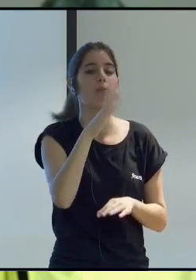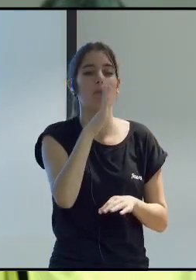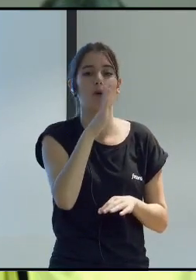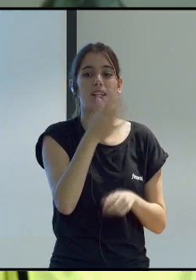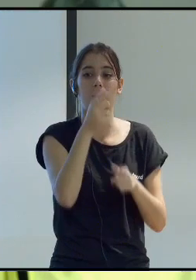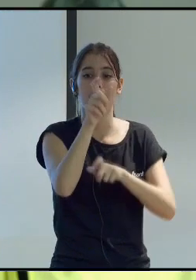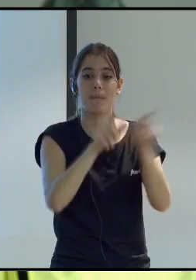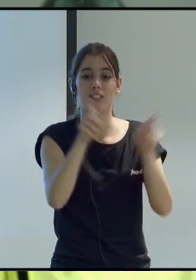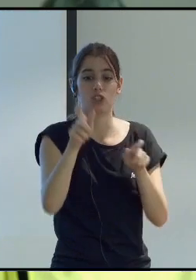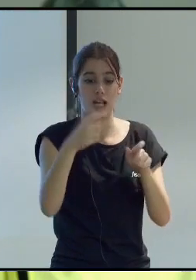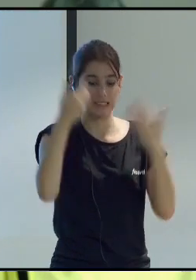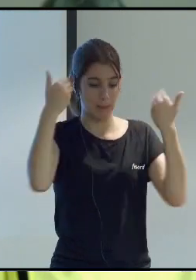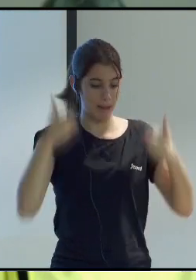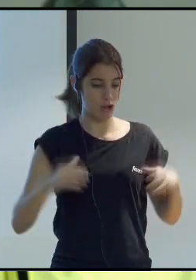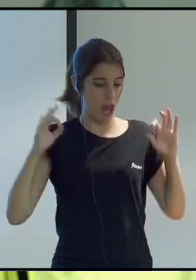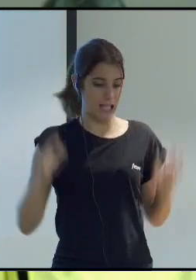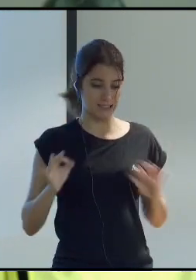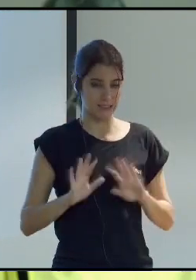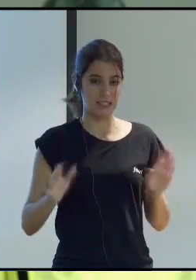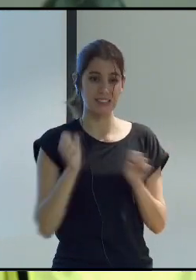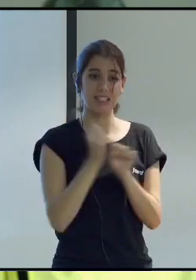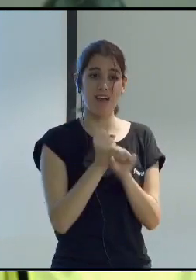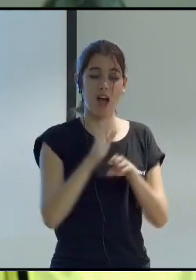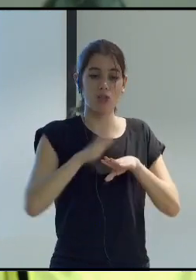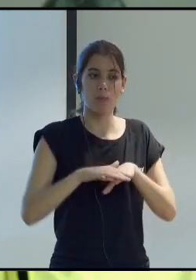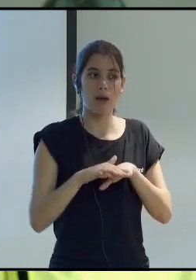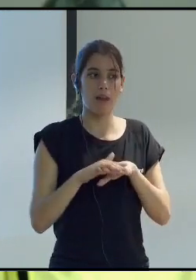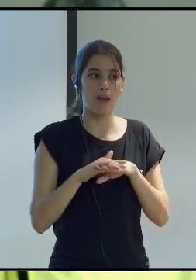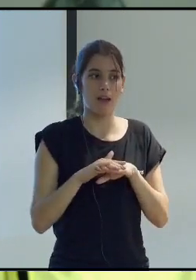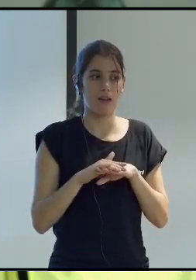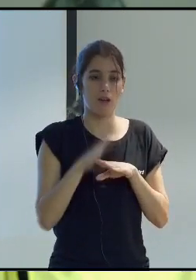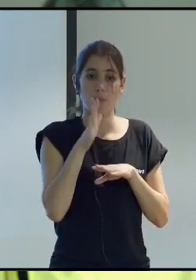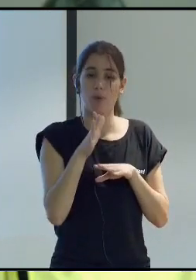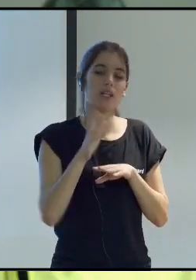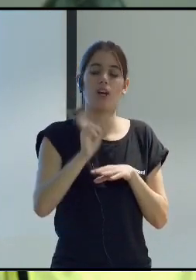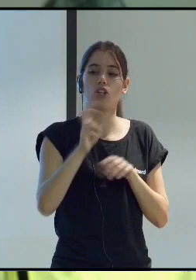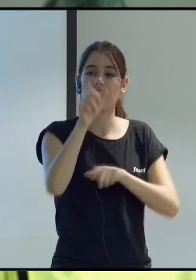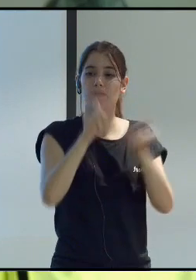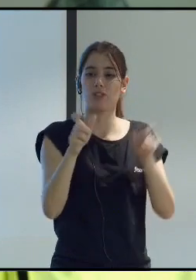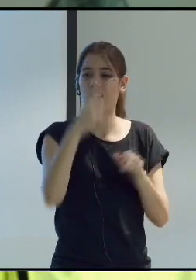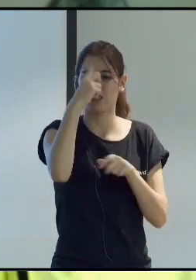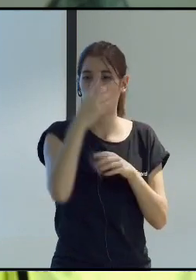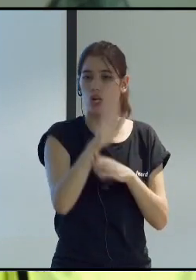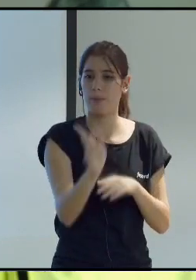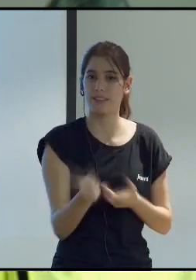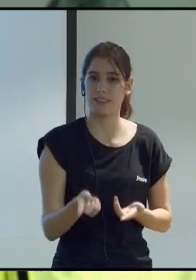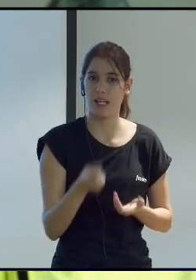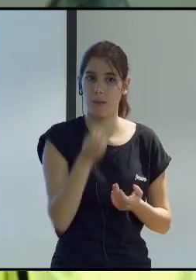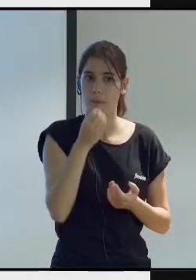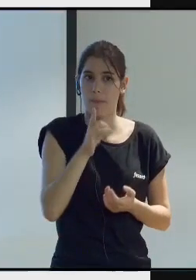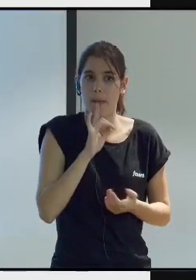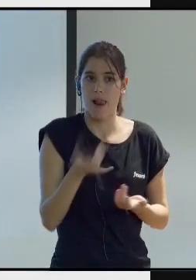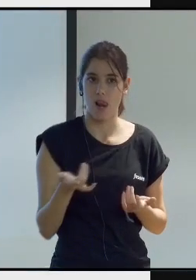sheltered workspaces, why they are still not representative enough, why does the quota are still that a lot